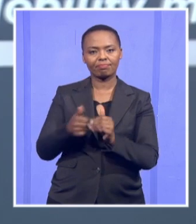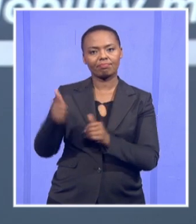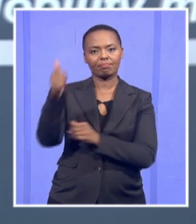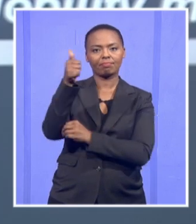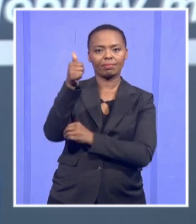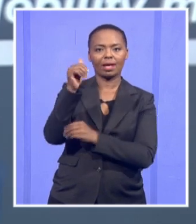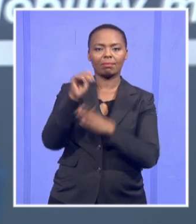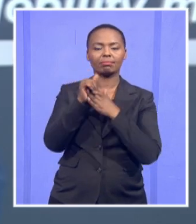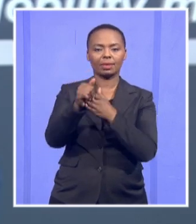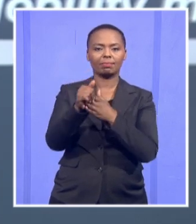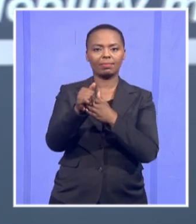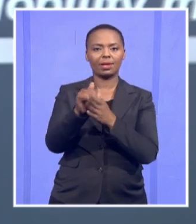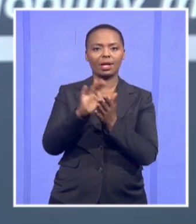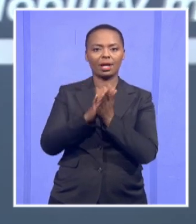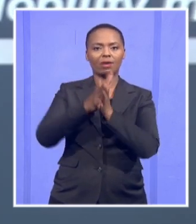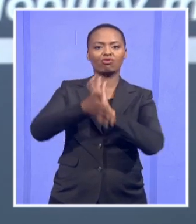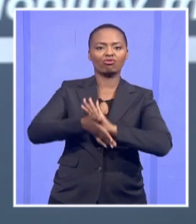planning.